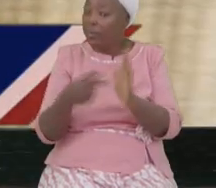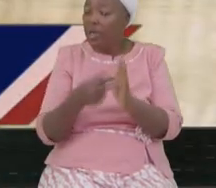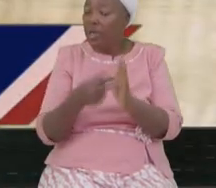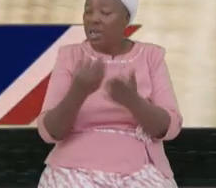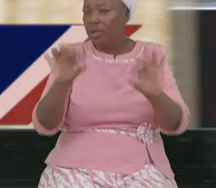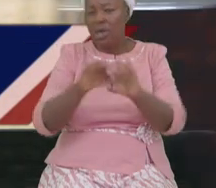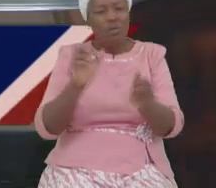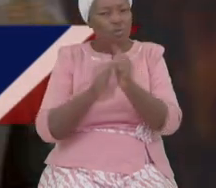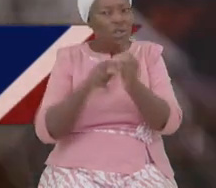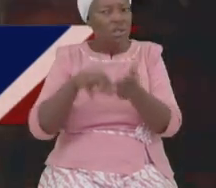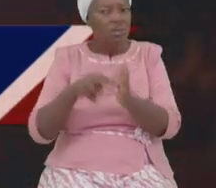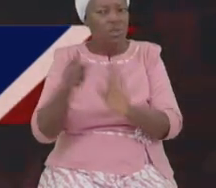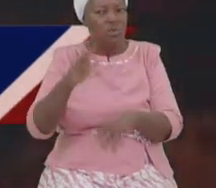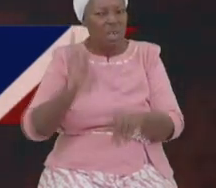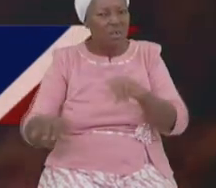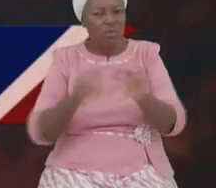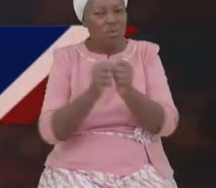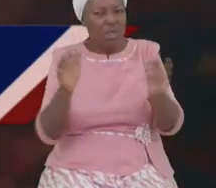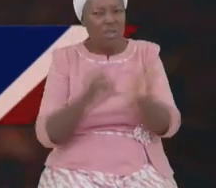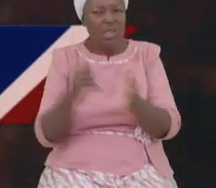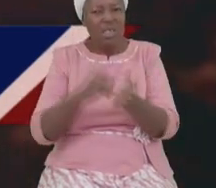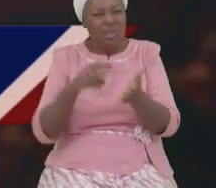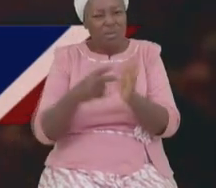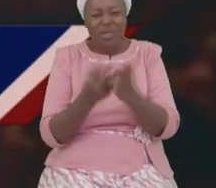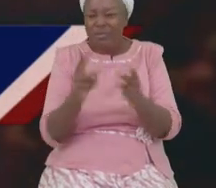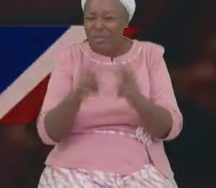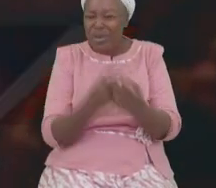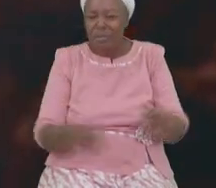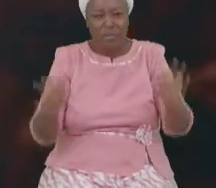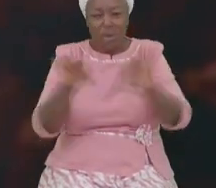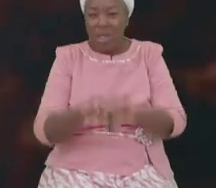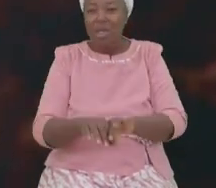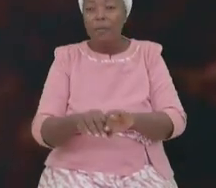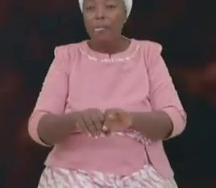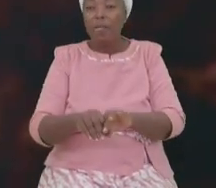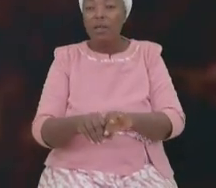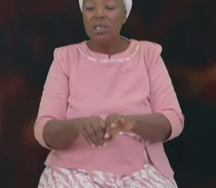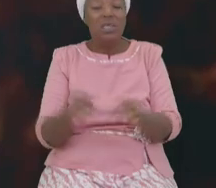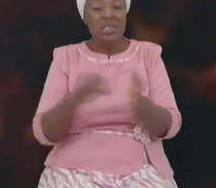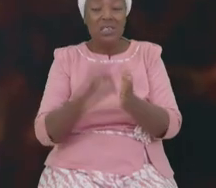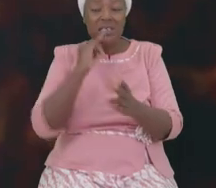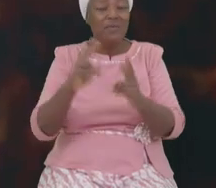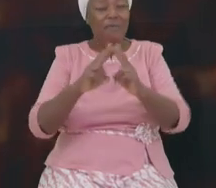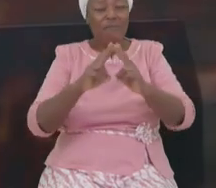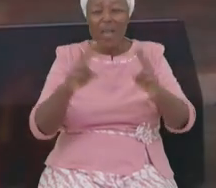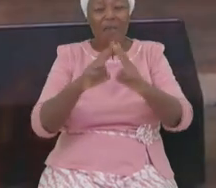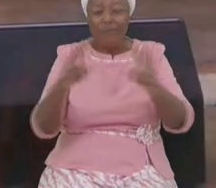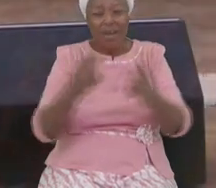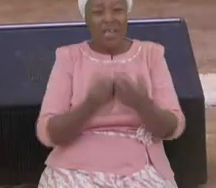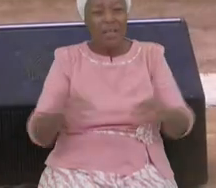means essential. When you say something, this is crucial, this is important, and this